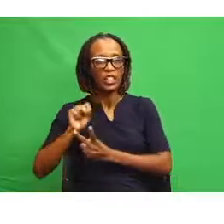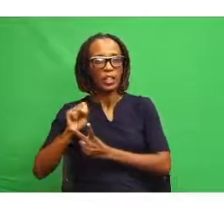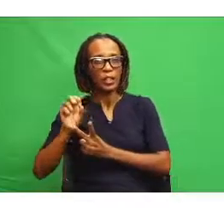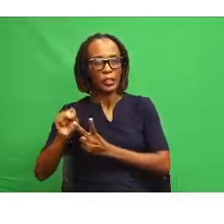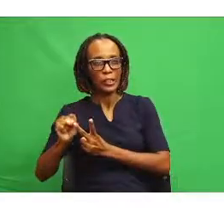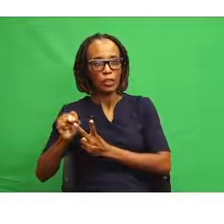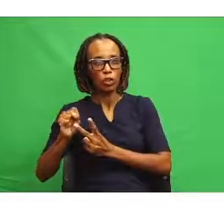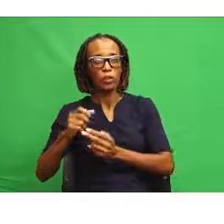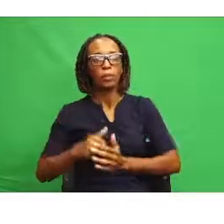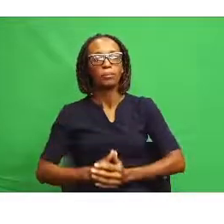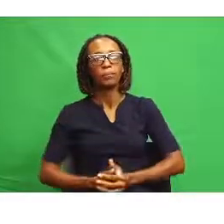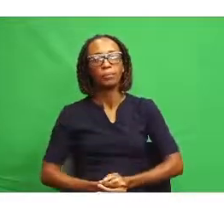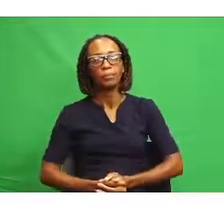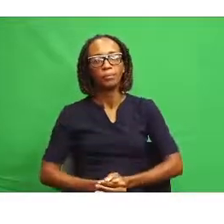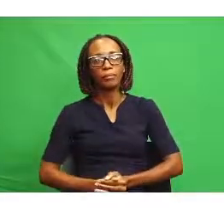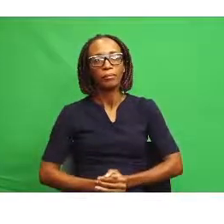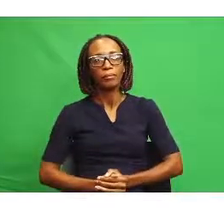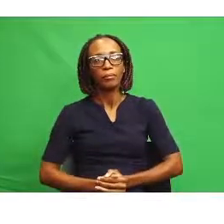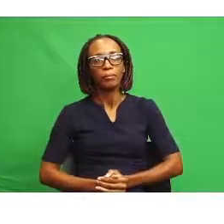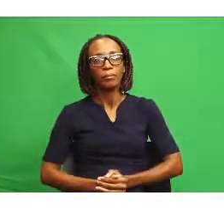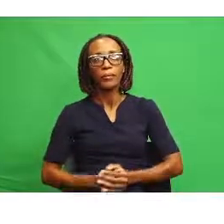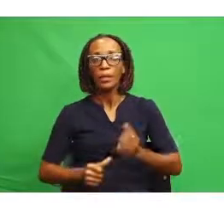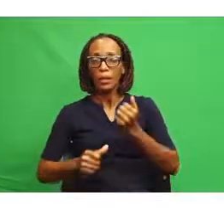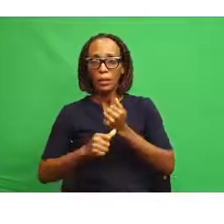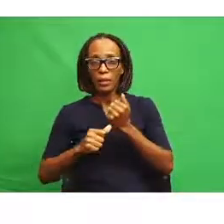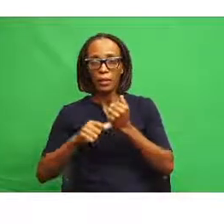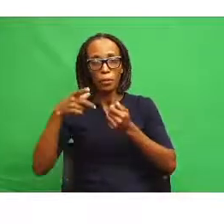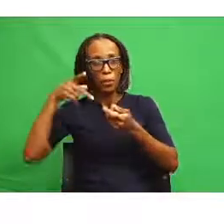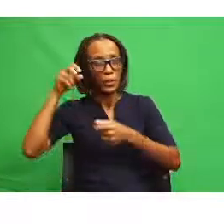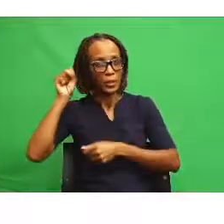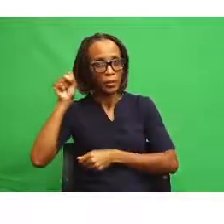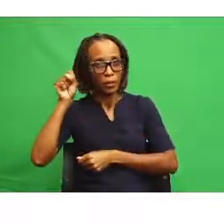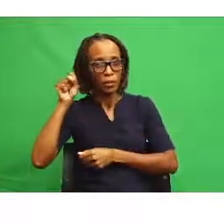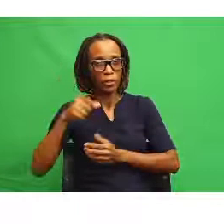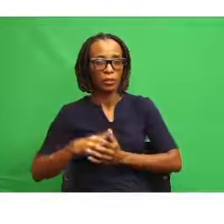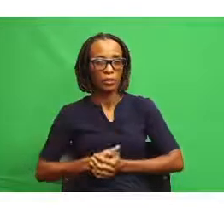Ms. Sheila Sicharan. Deputy Permanent Secretaries,